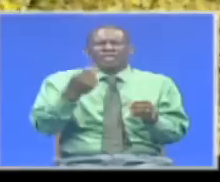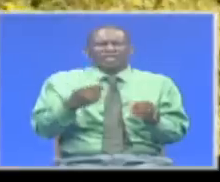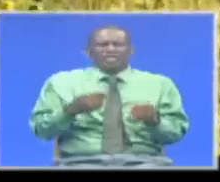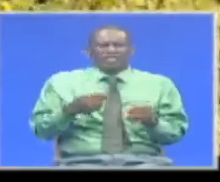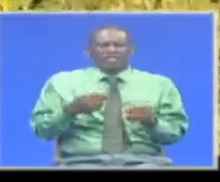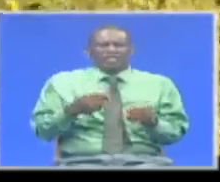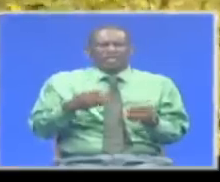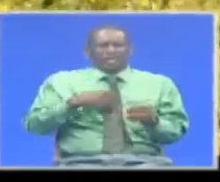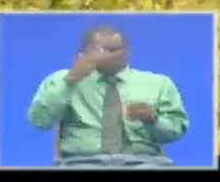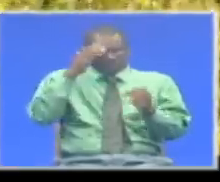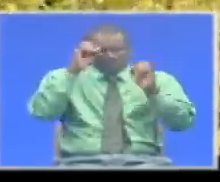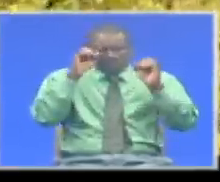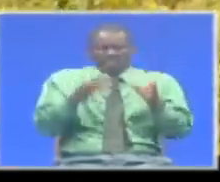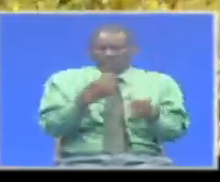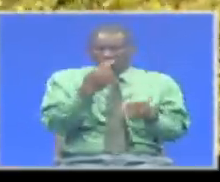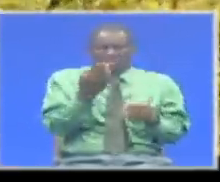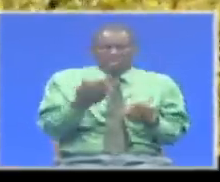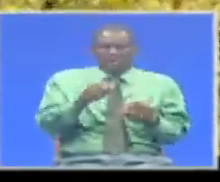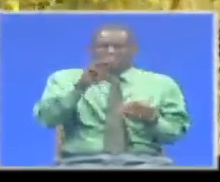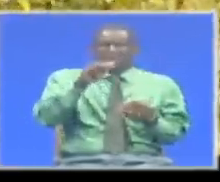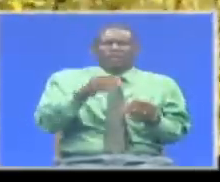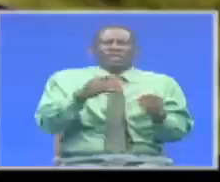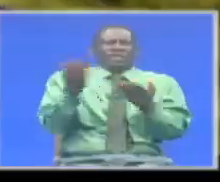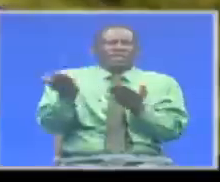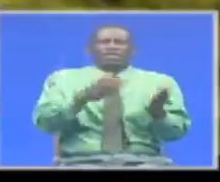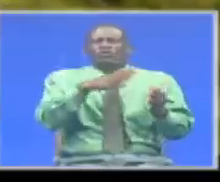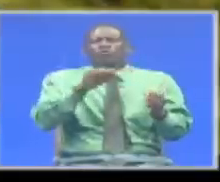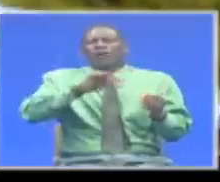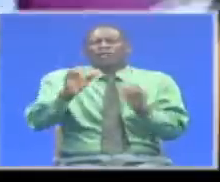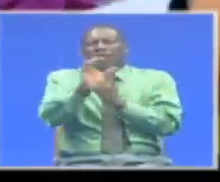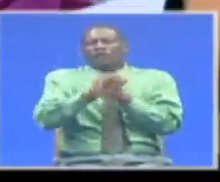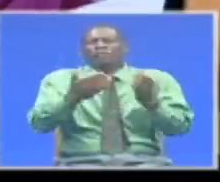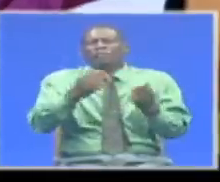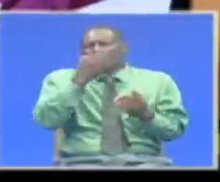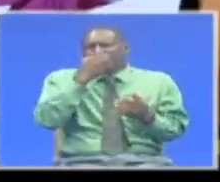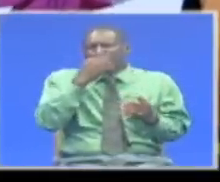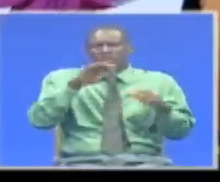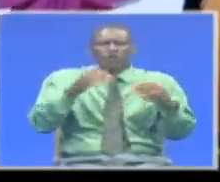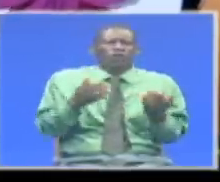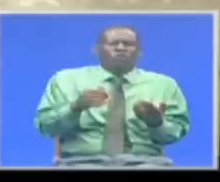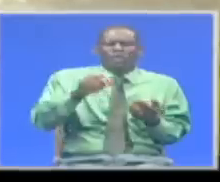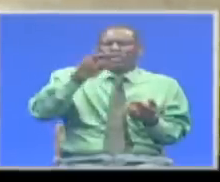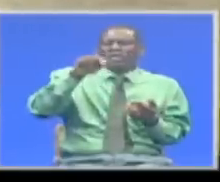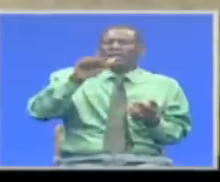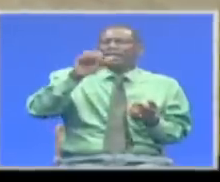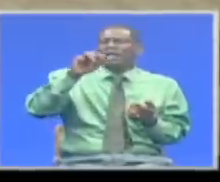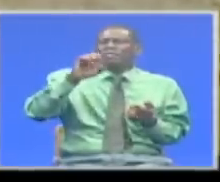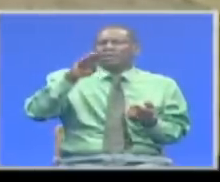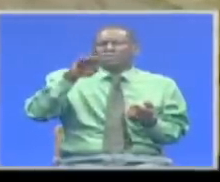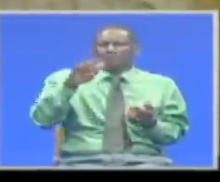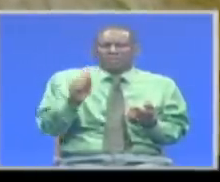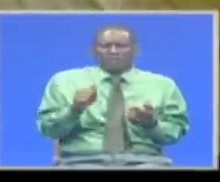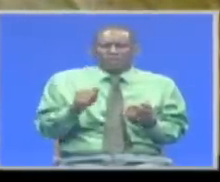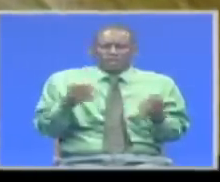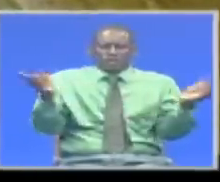there's anything else that you can see now. So let's go to Namibia, or let's go to Botswana or Tanzania. Serengeti is our neighboring country here. In the